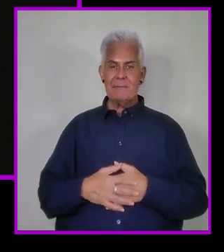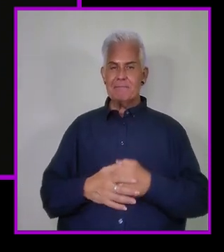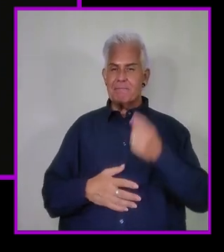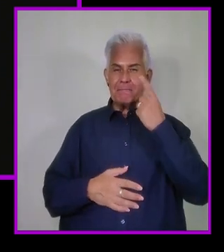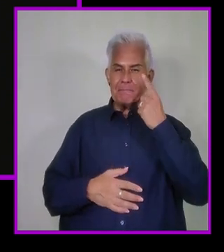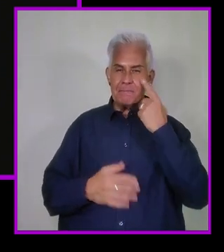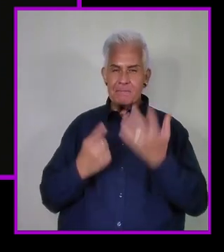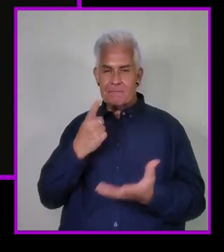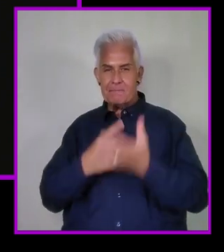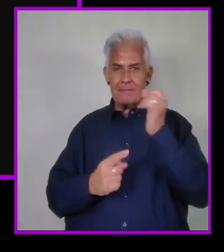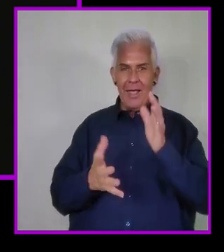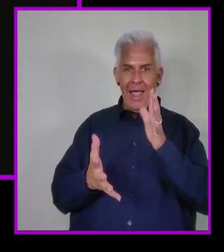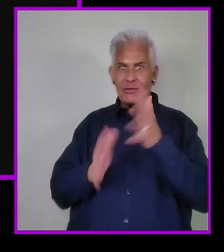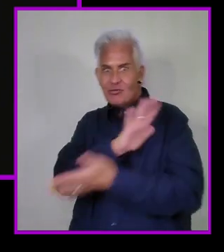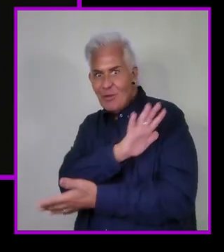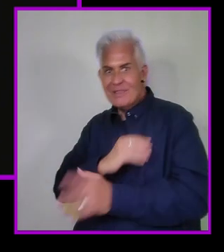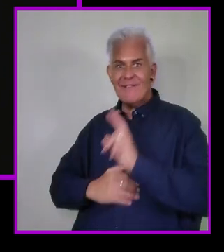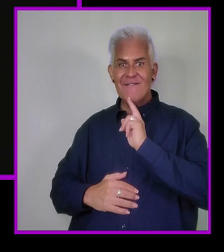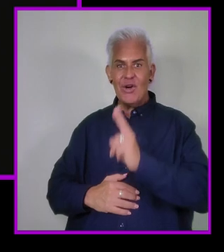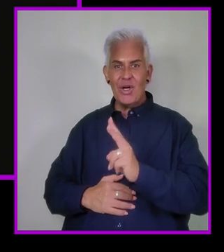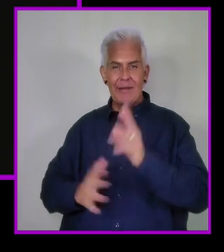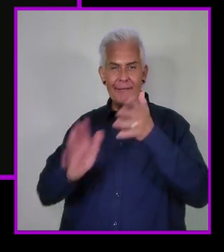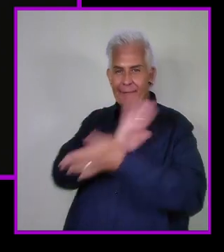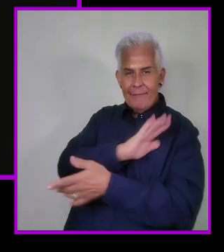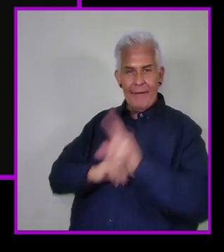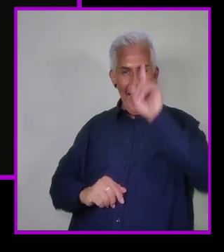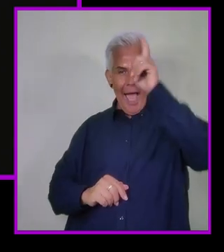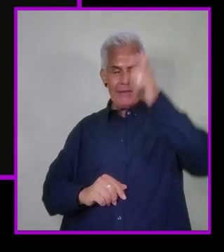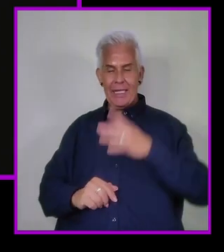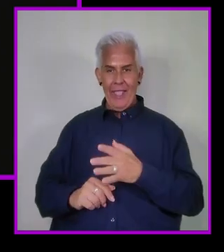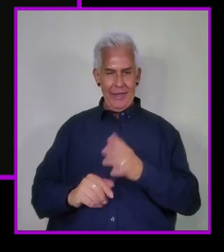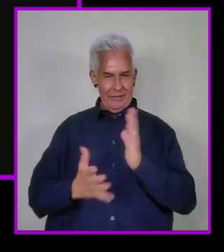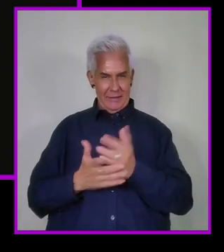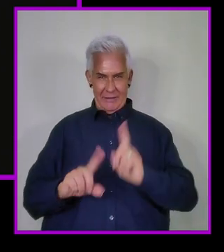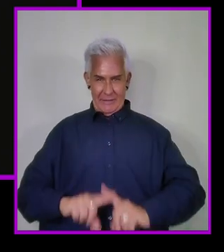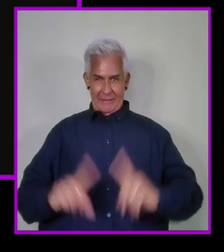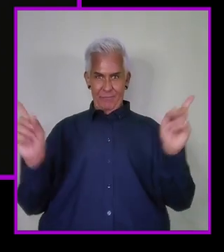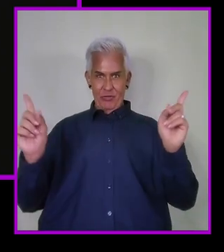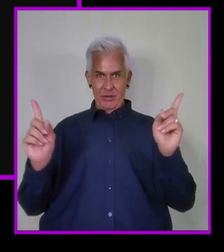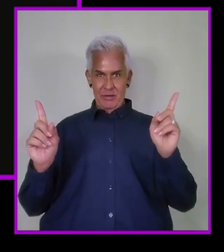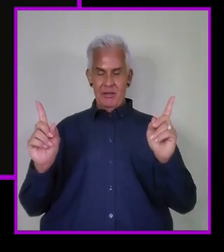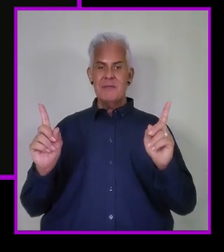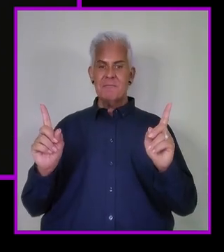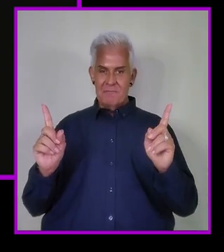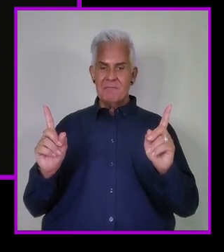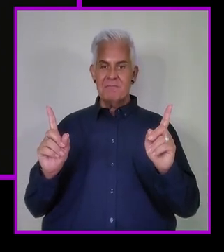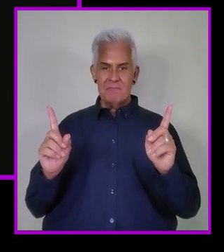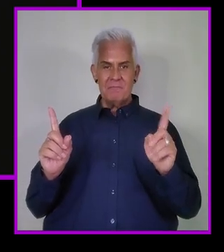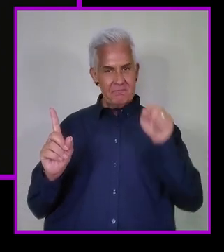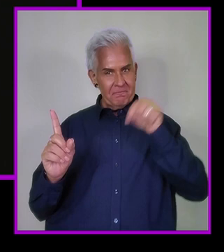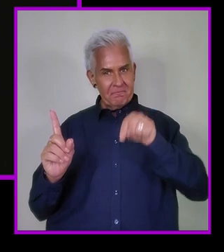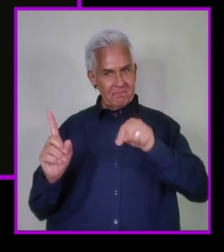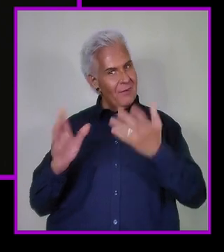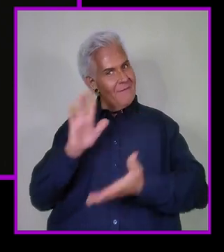try and find that disruptive voice or that disruptive idea that thinks slightly outside the box, I think in that you'll